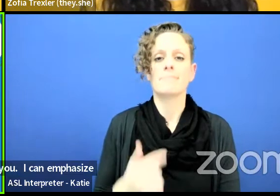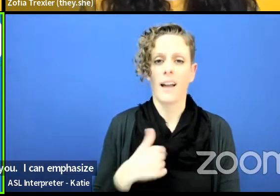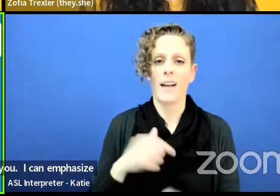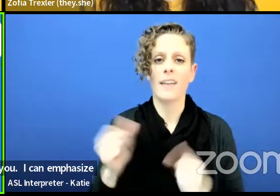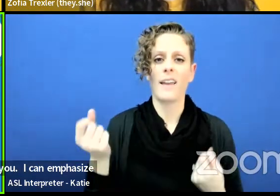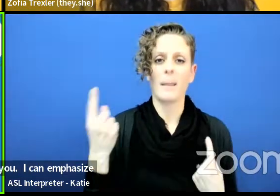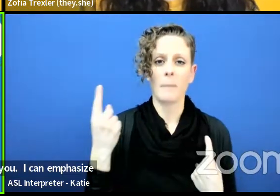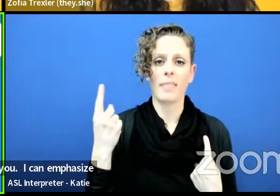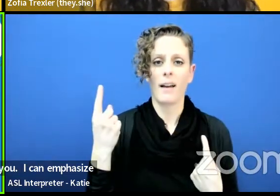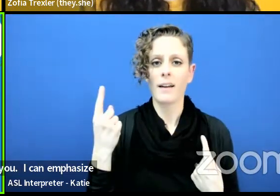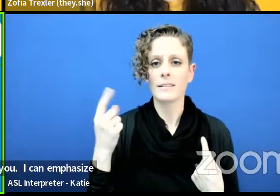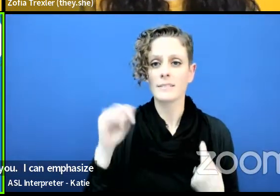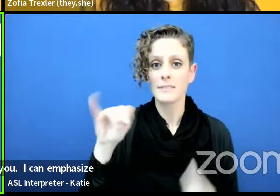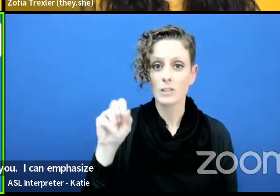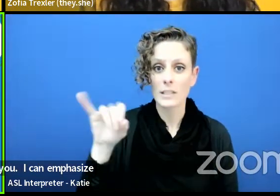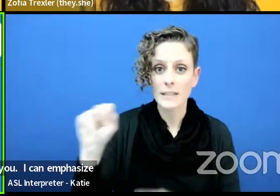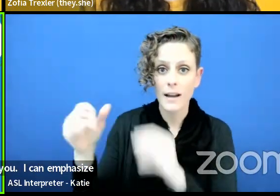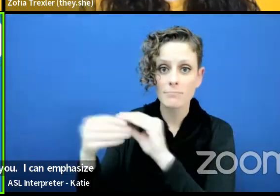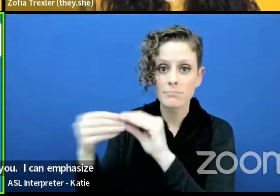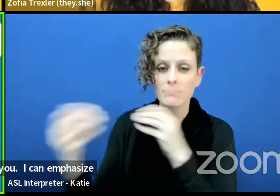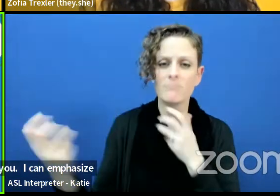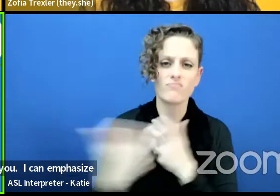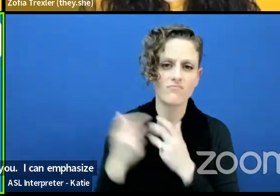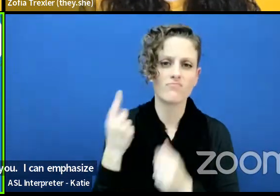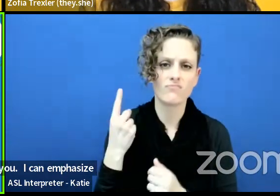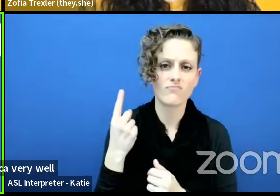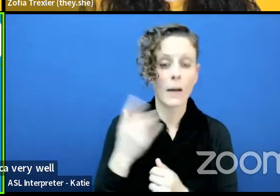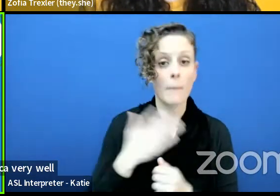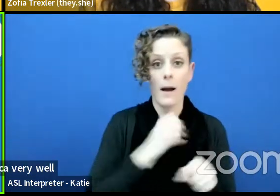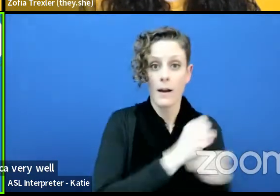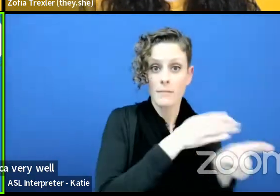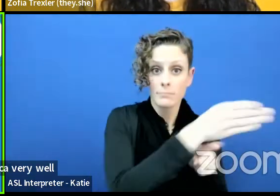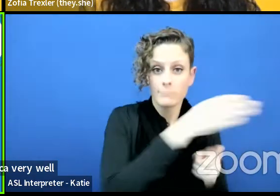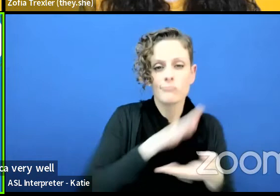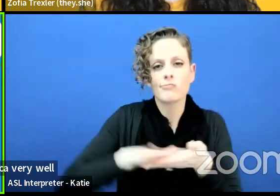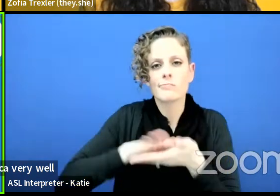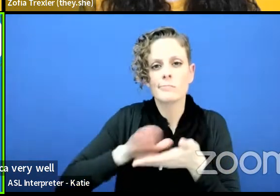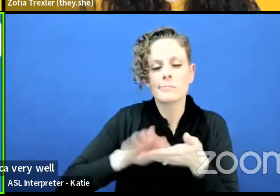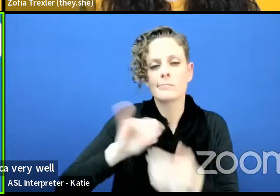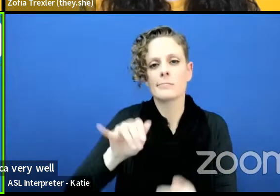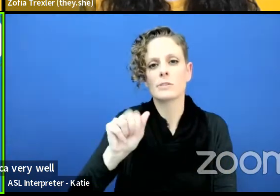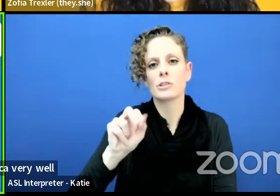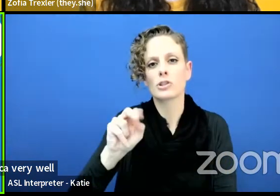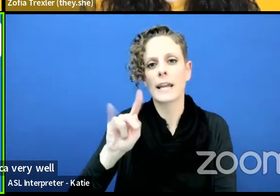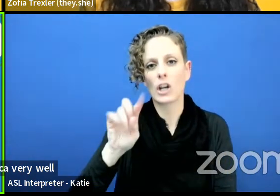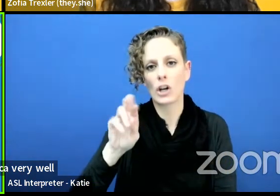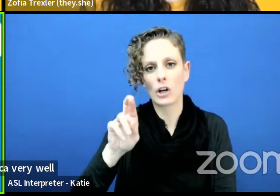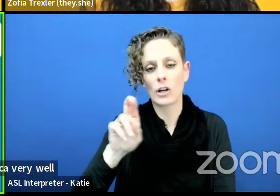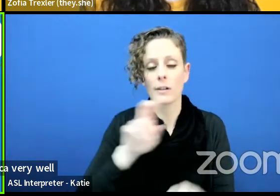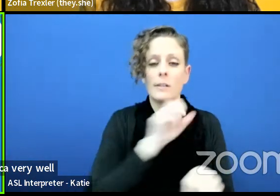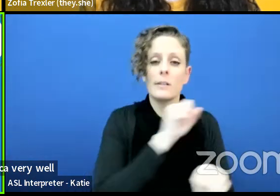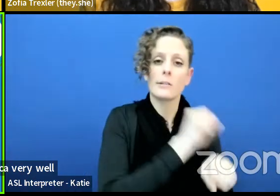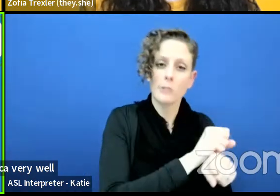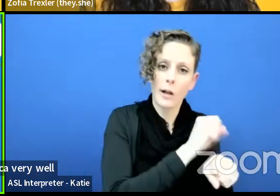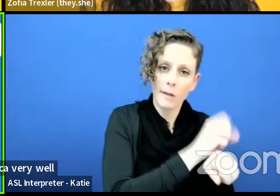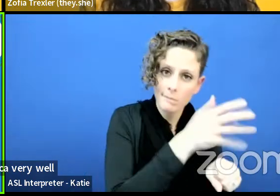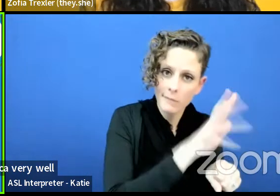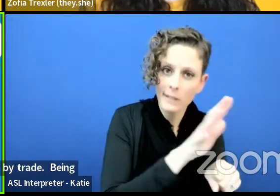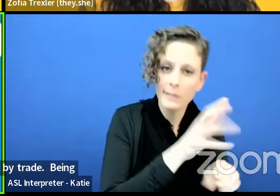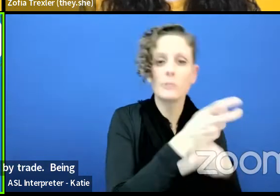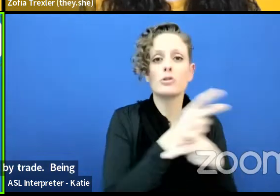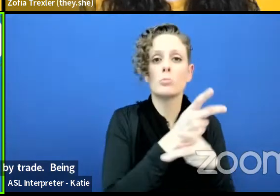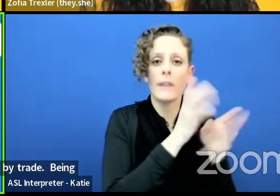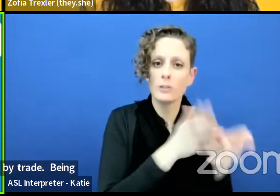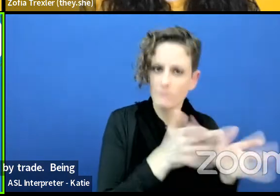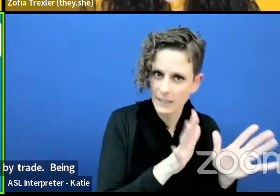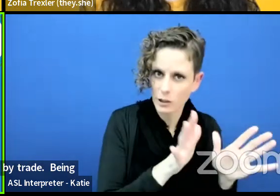I'm a janitor by trade. I did the job being a supervisor, just doing my own job, not